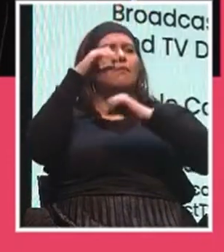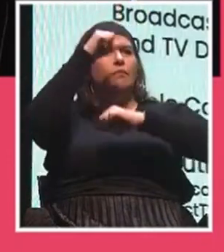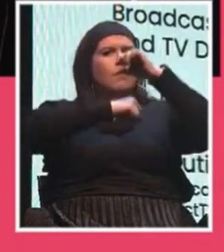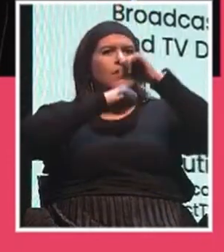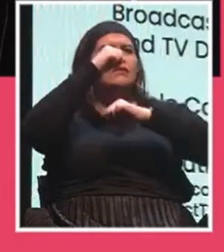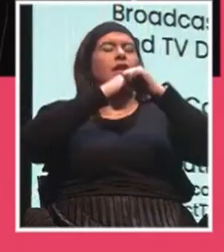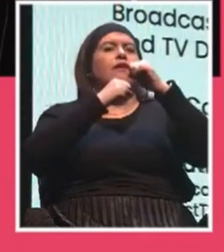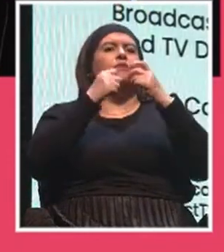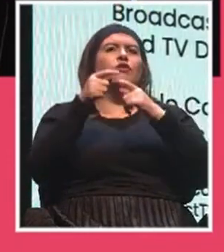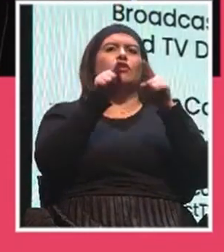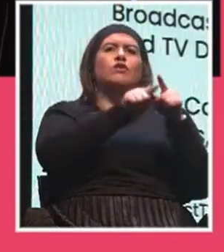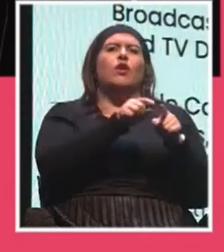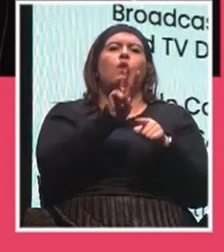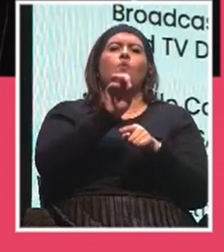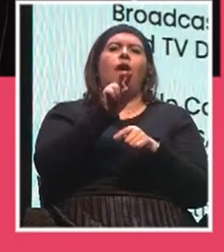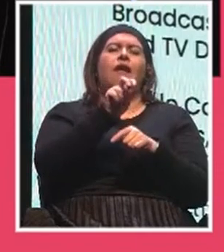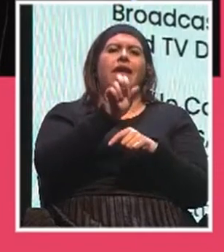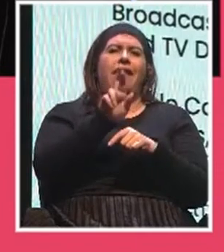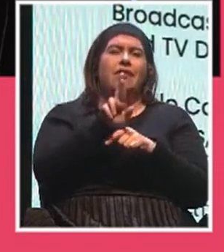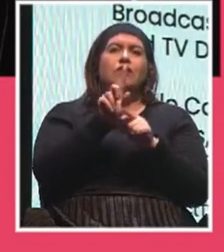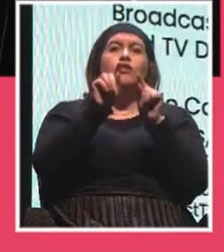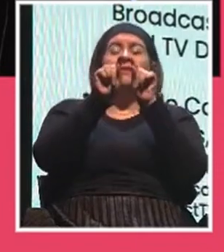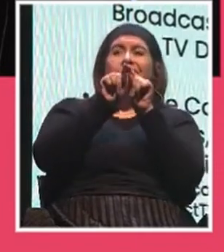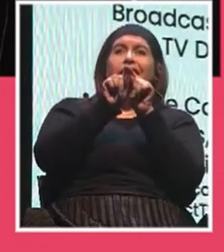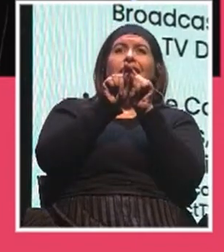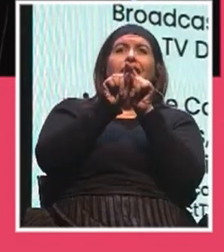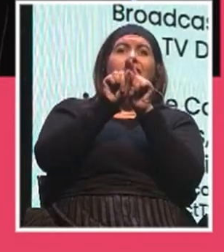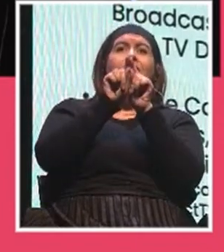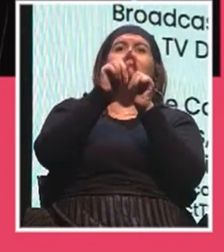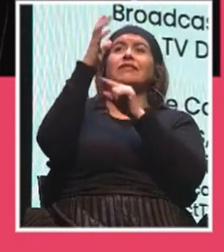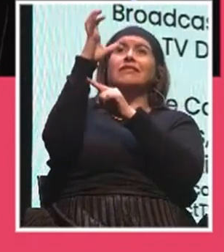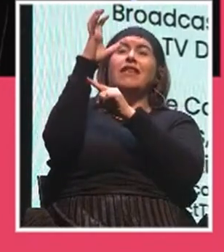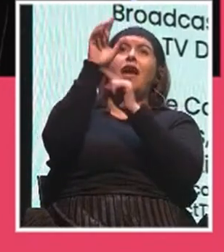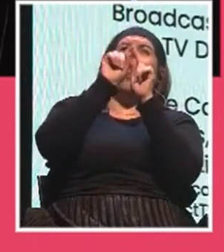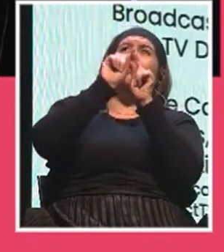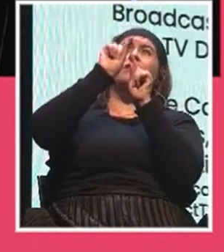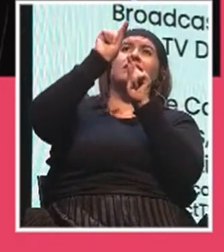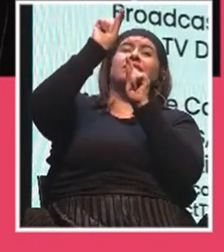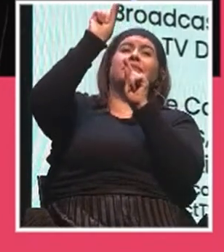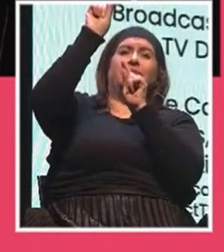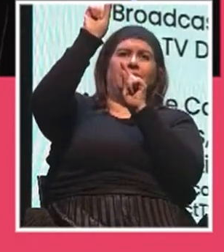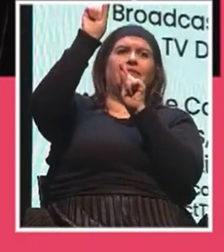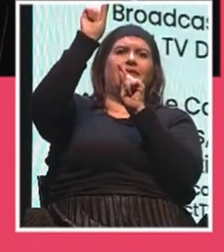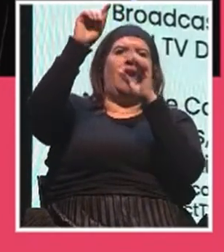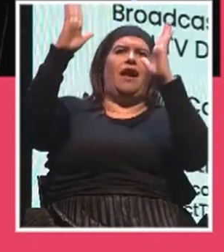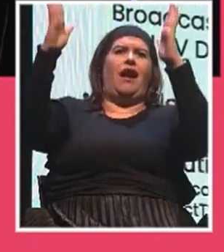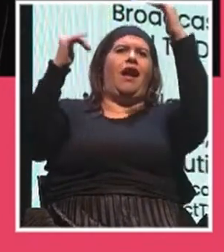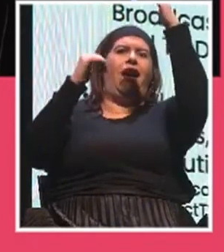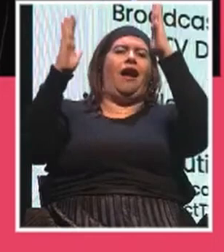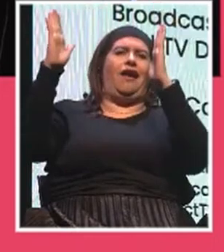started sending the signal out with the boxing matches and also with a movie channel where they were showing